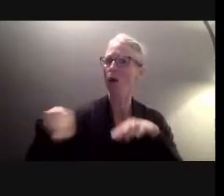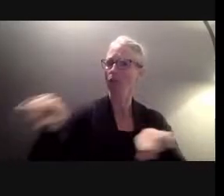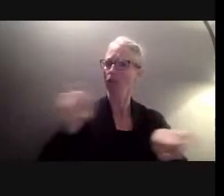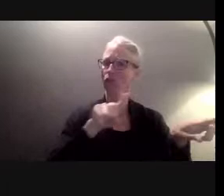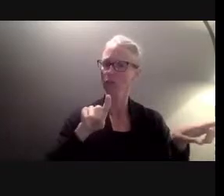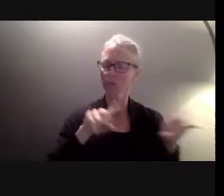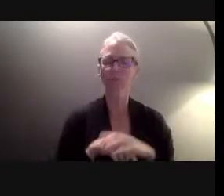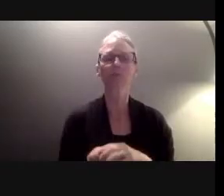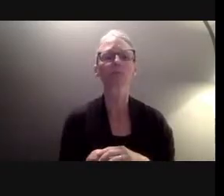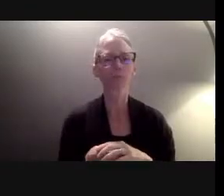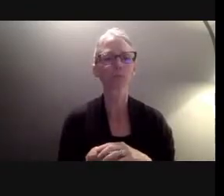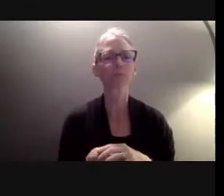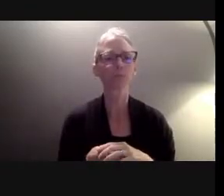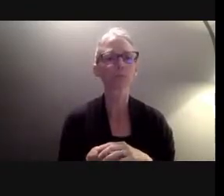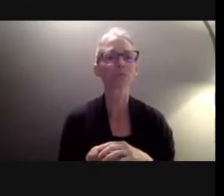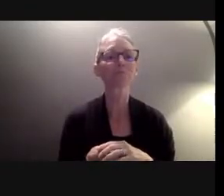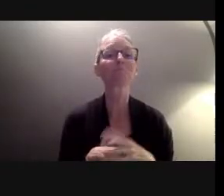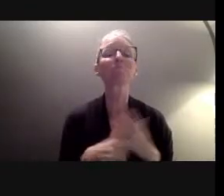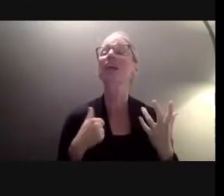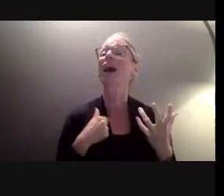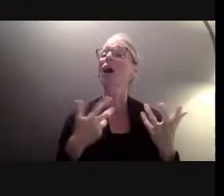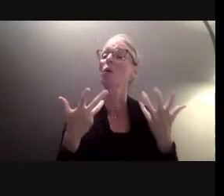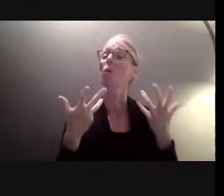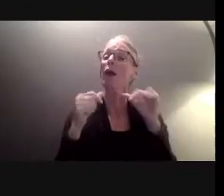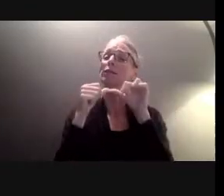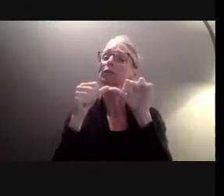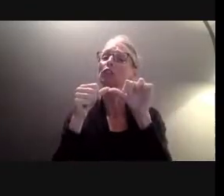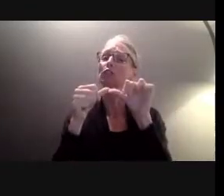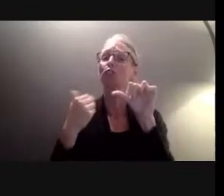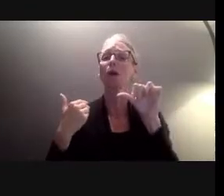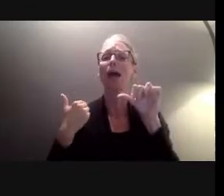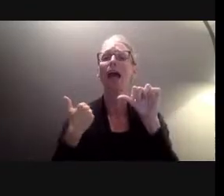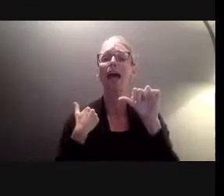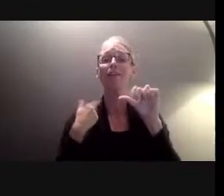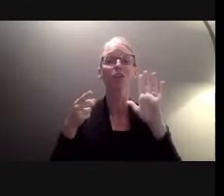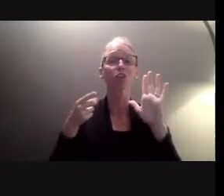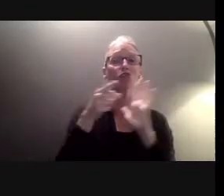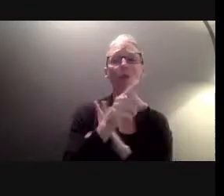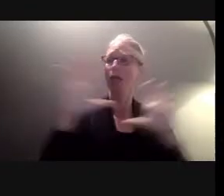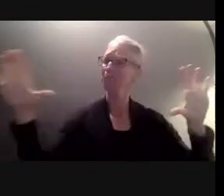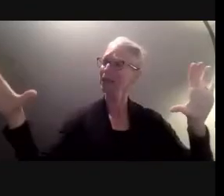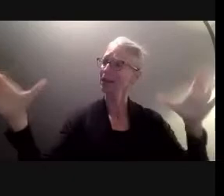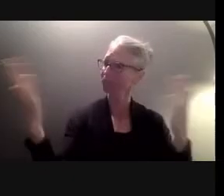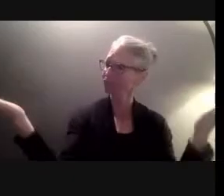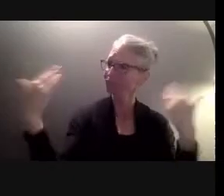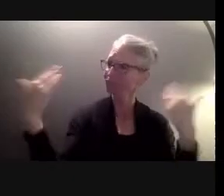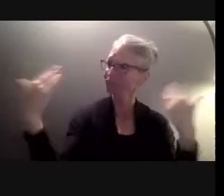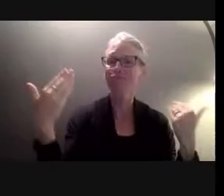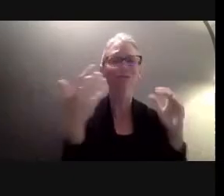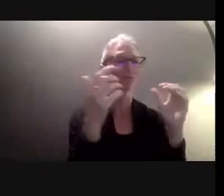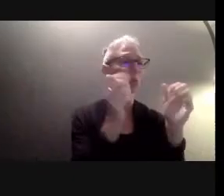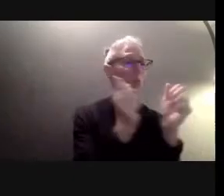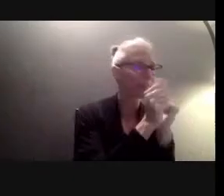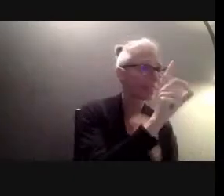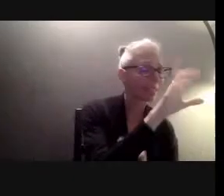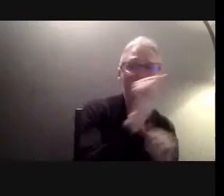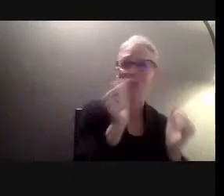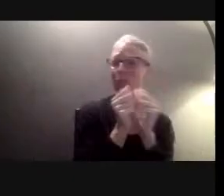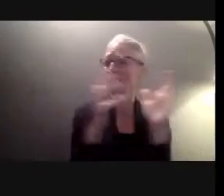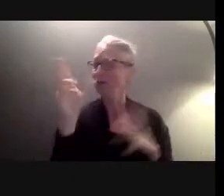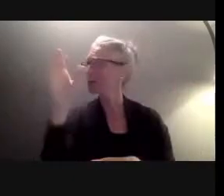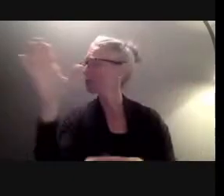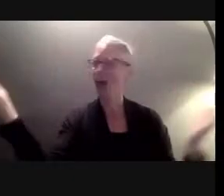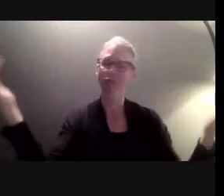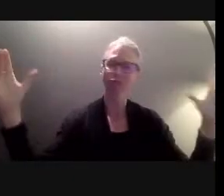continue on having trail meetups, and having a community of people with and without disabilities. I learned that accessibility